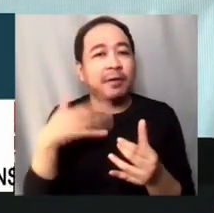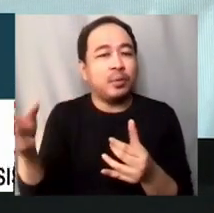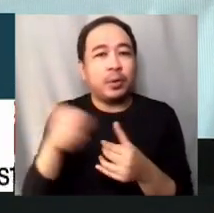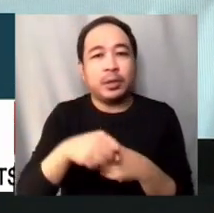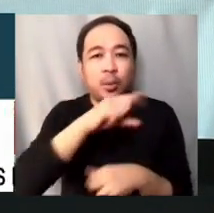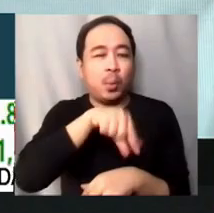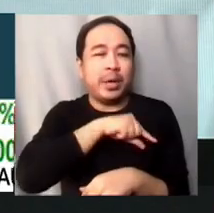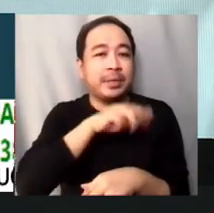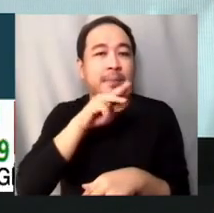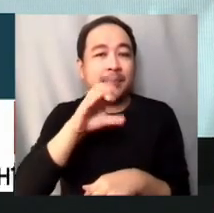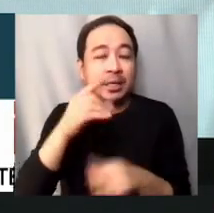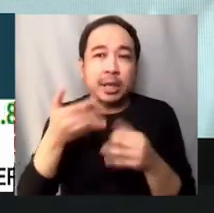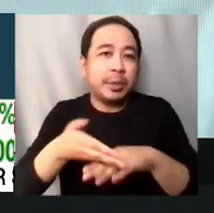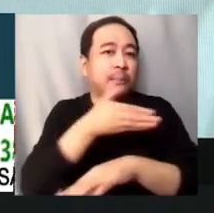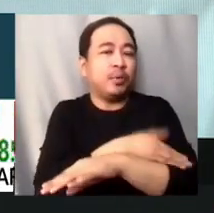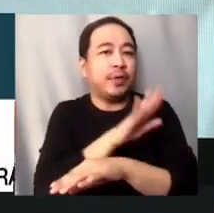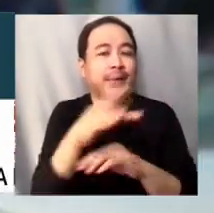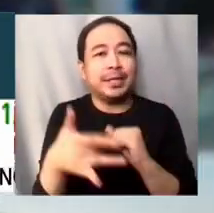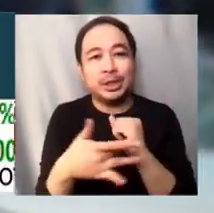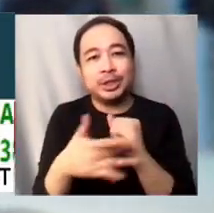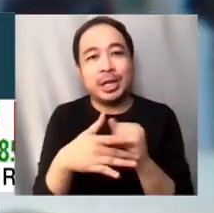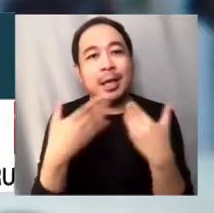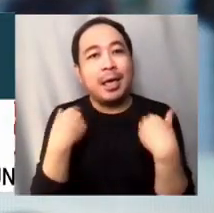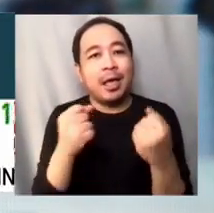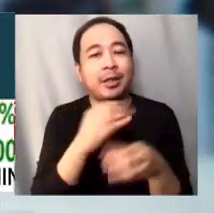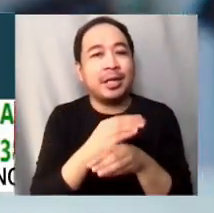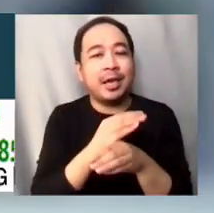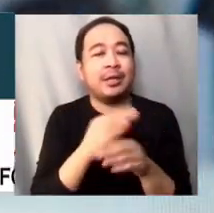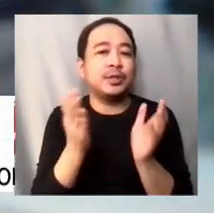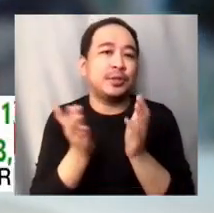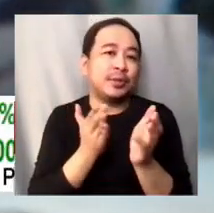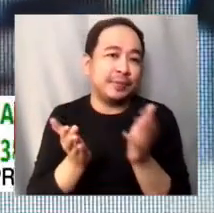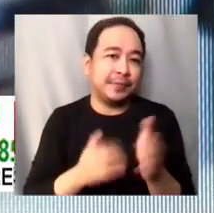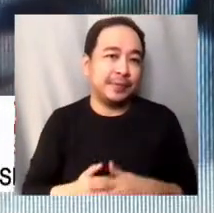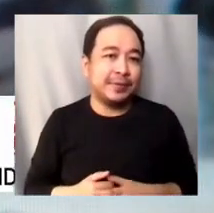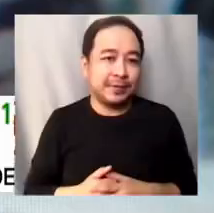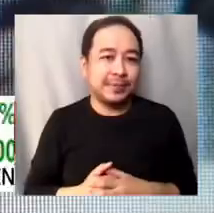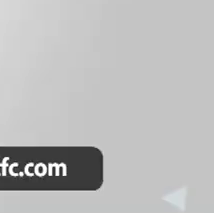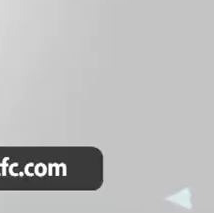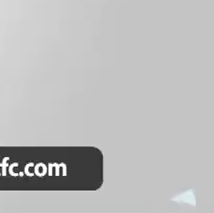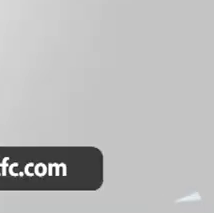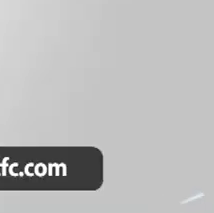and beefing up its digital healthcare services. Bruce Rodriguez, ABS-CBN News.